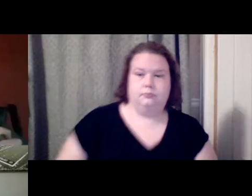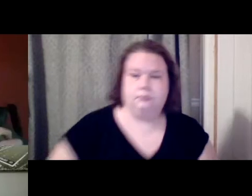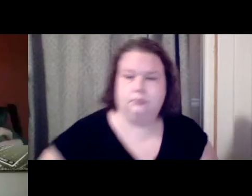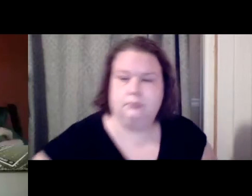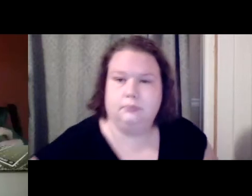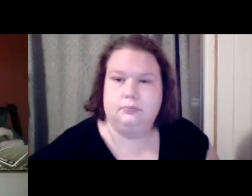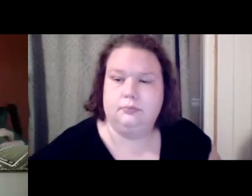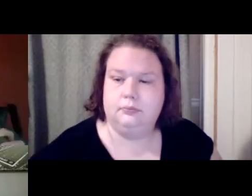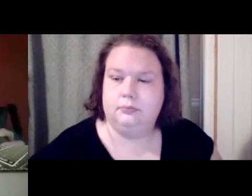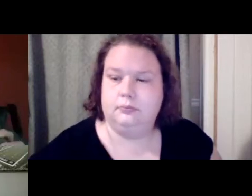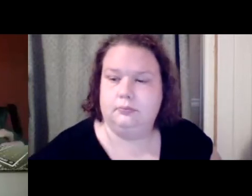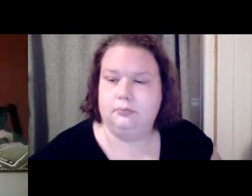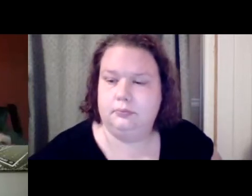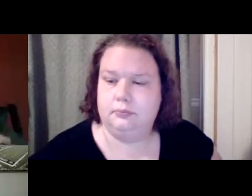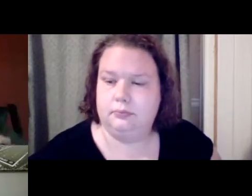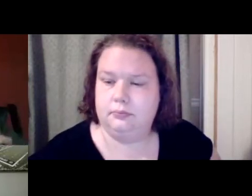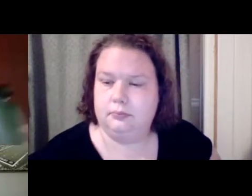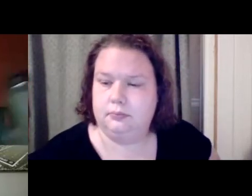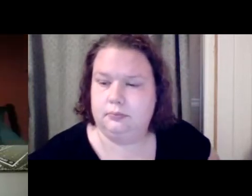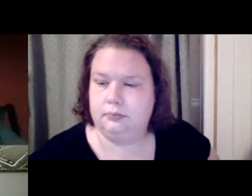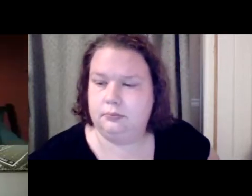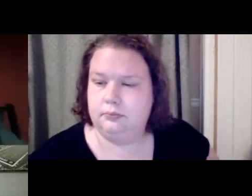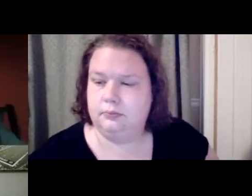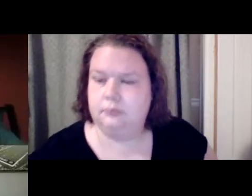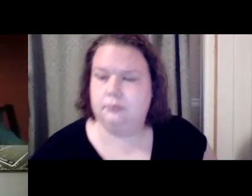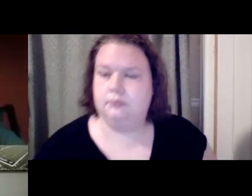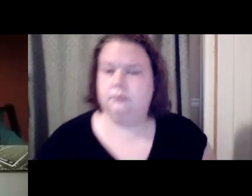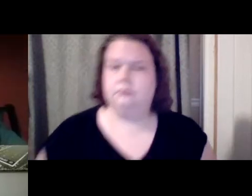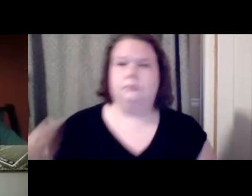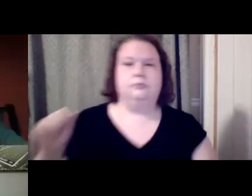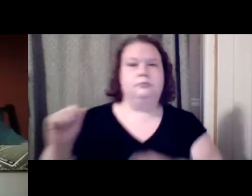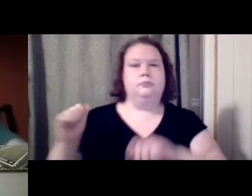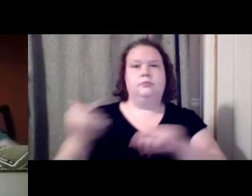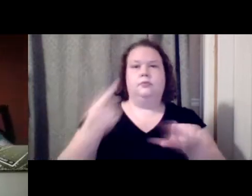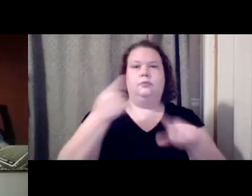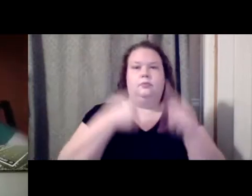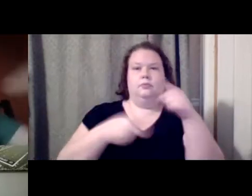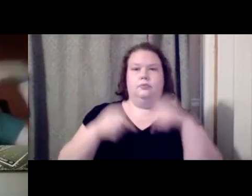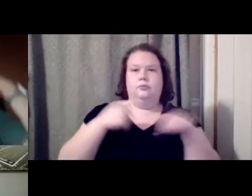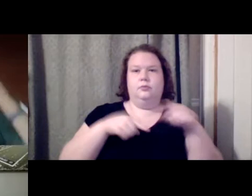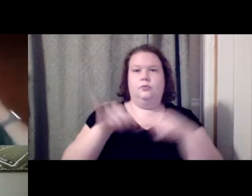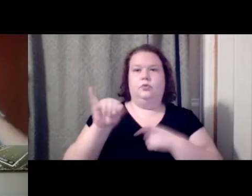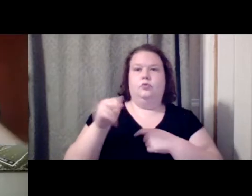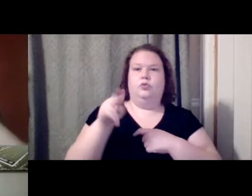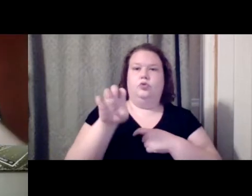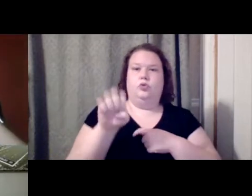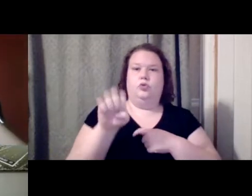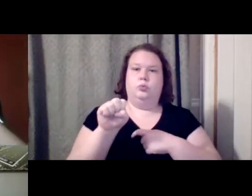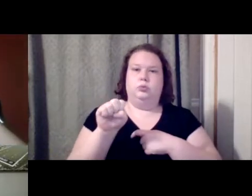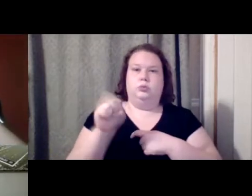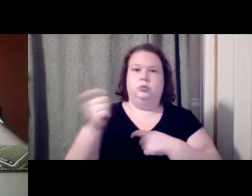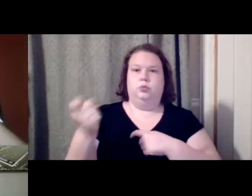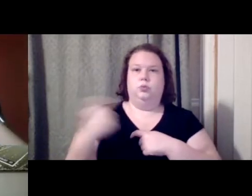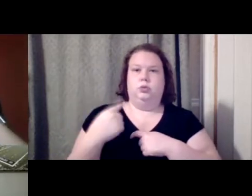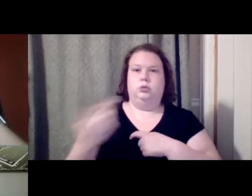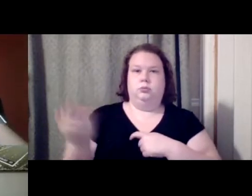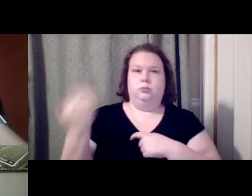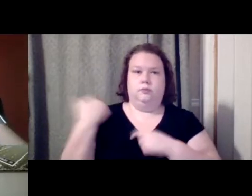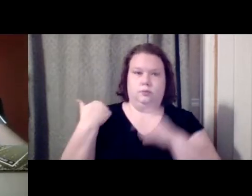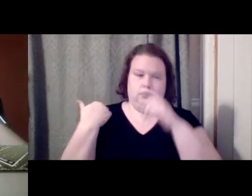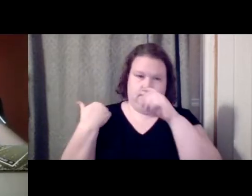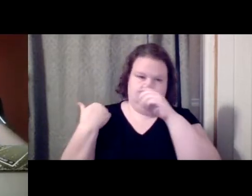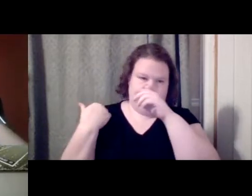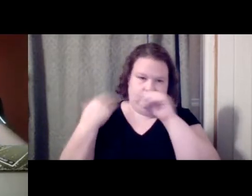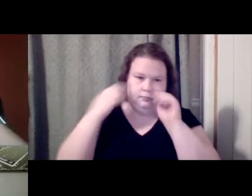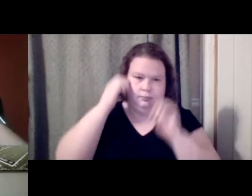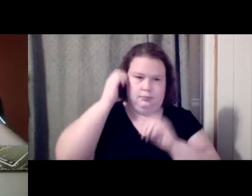frame, and I'll start with Mr. Jones's question or comments earlier, which is additional efforts, right? Well,